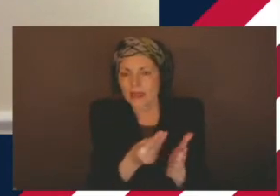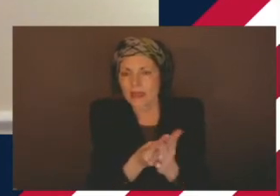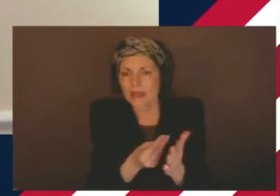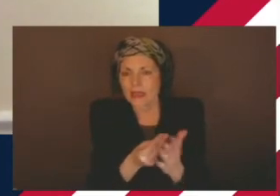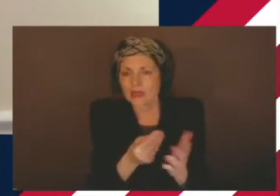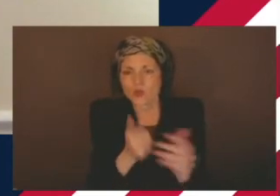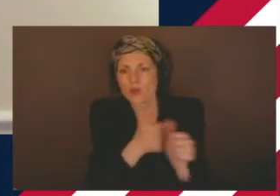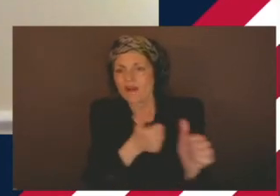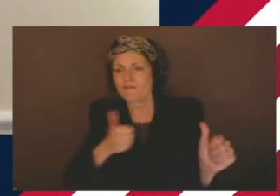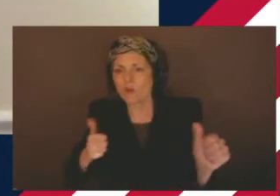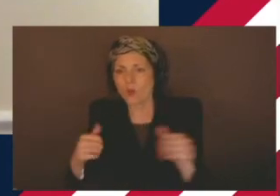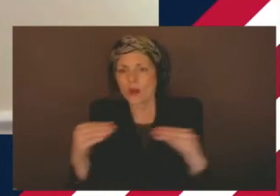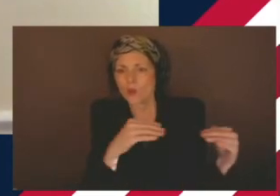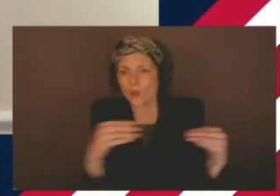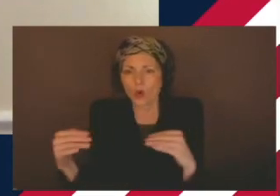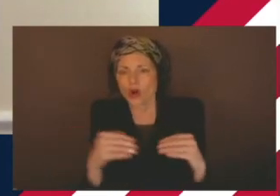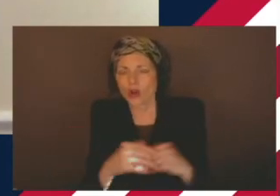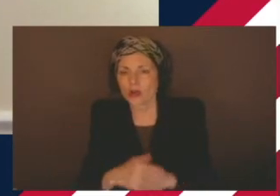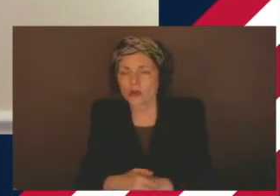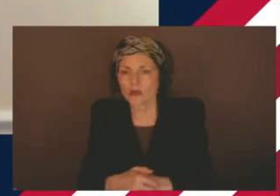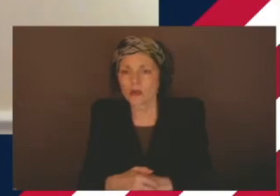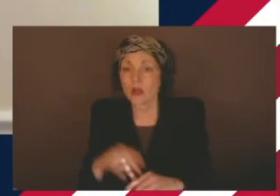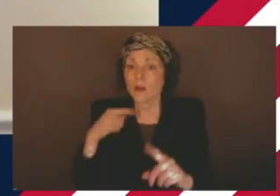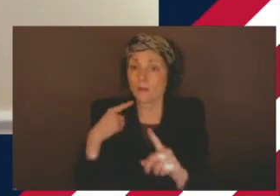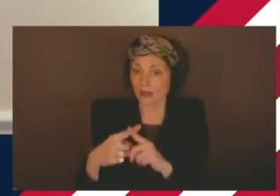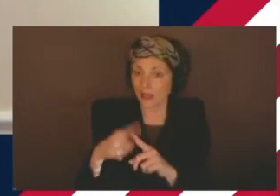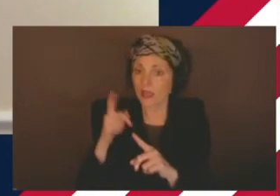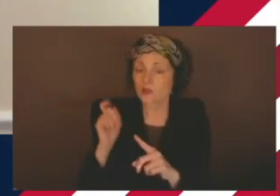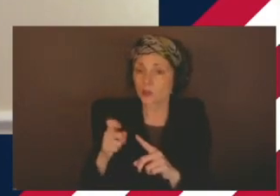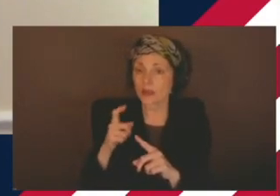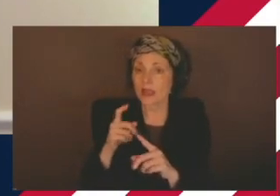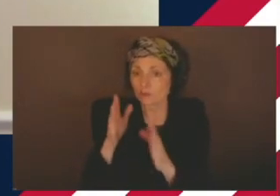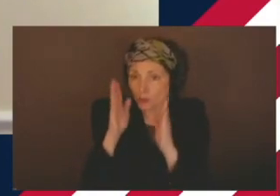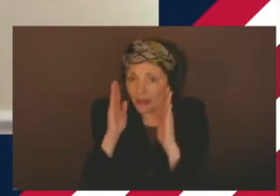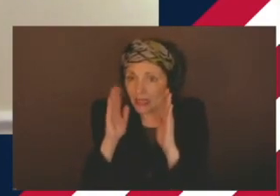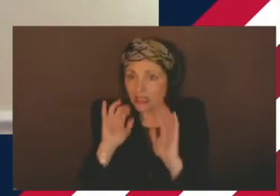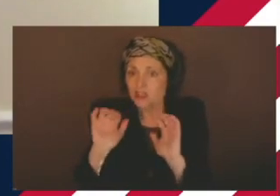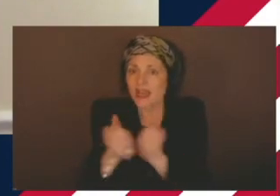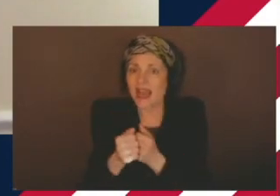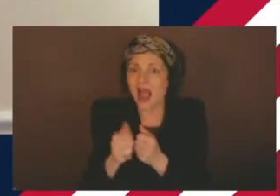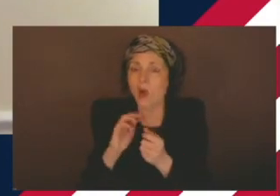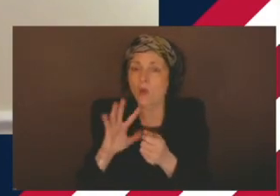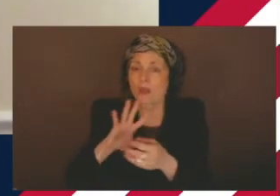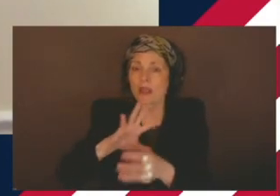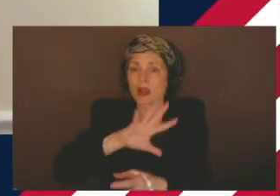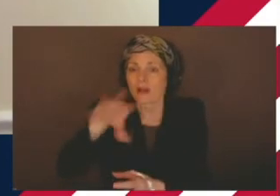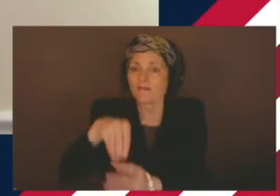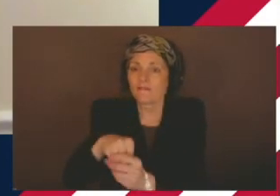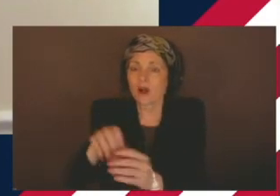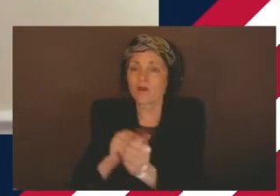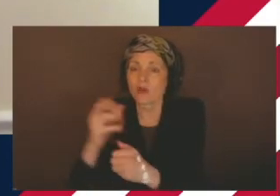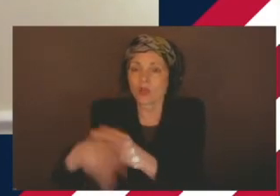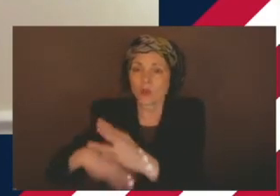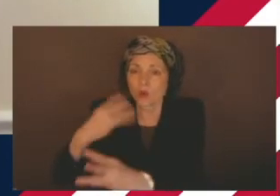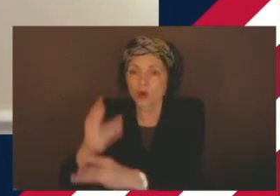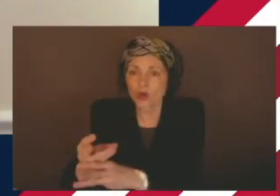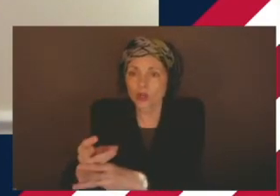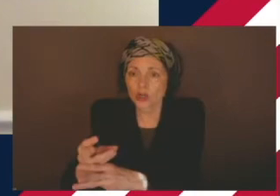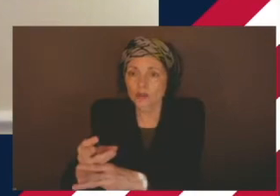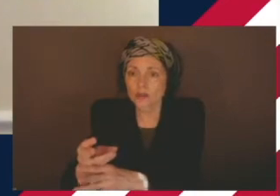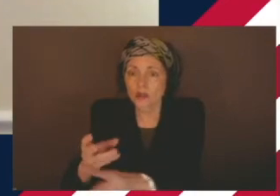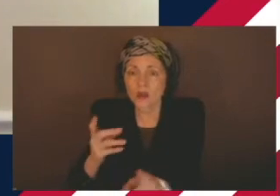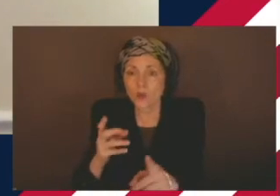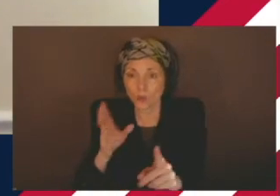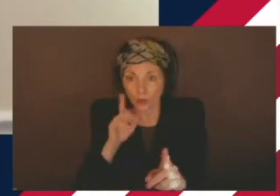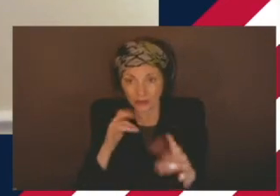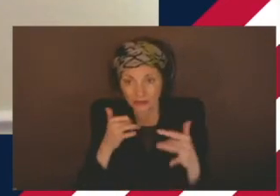way we engage the world. NATO allies and Russia should no longer doubt our ironclad commitment to Article 5 and a